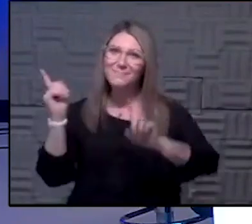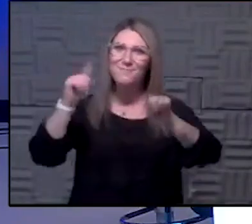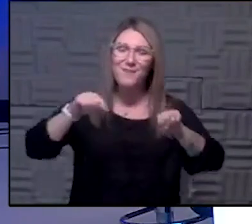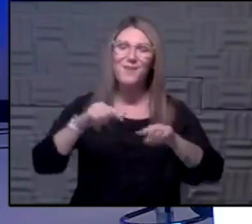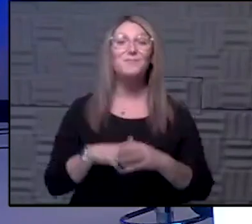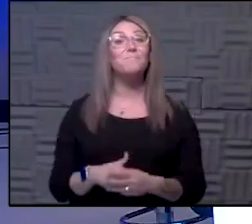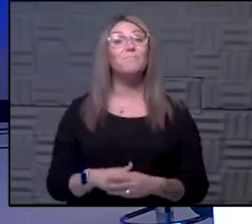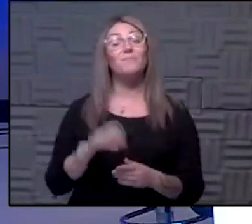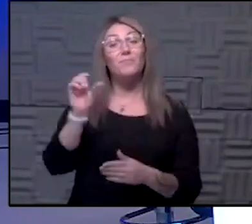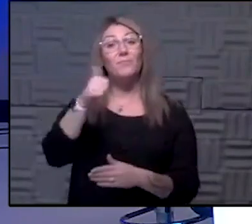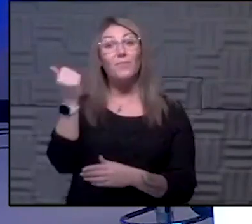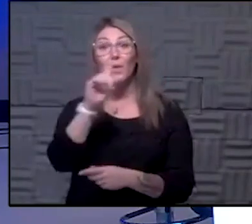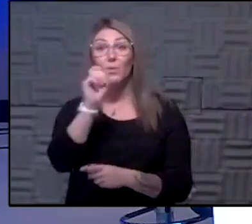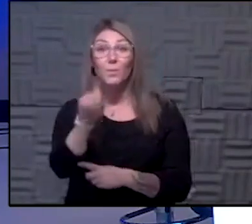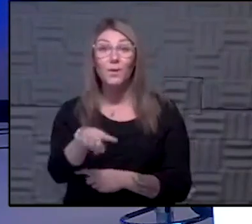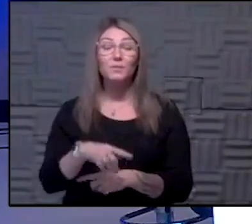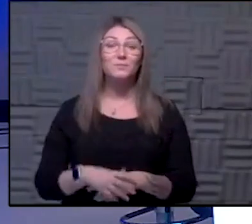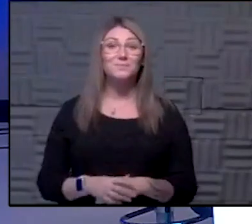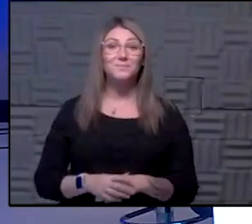right. Other questions?